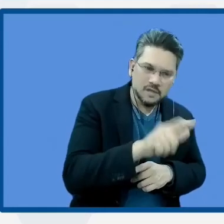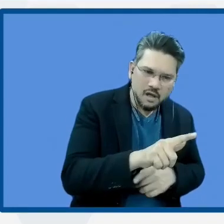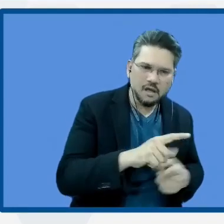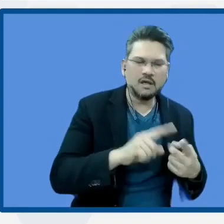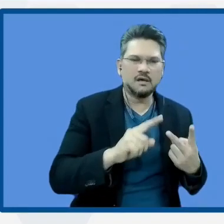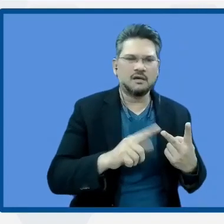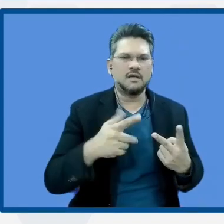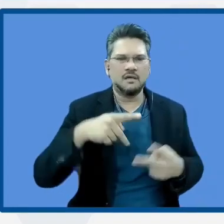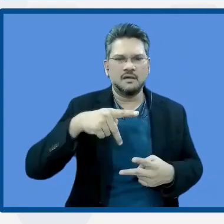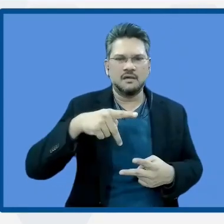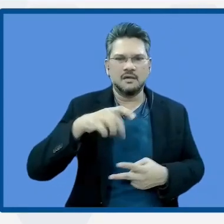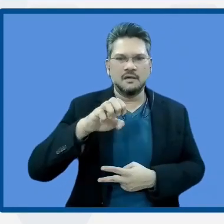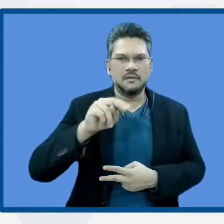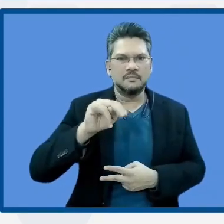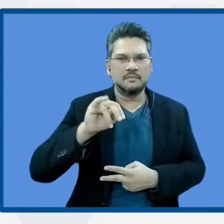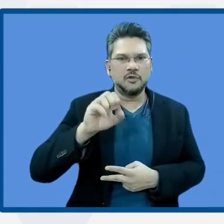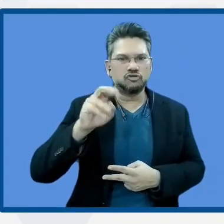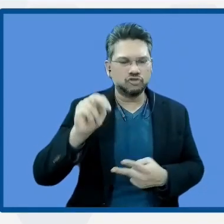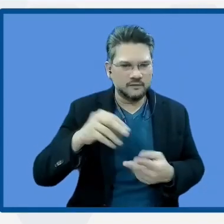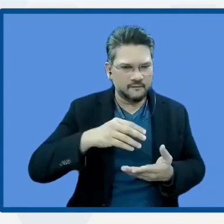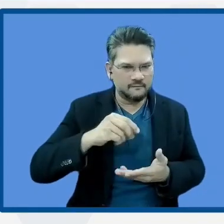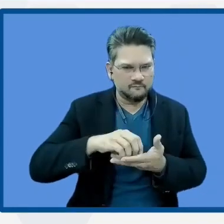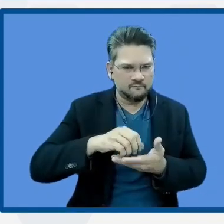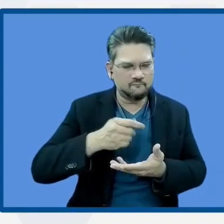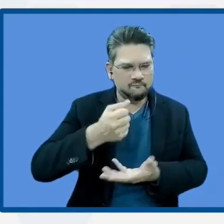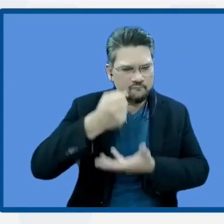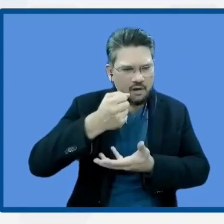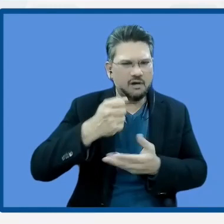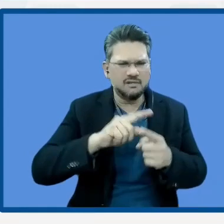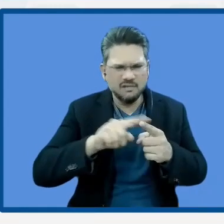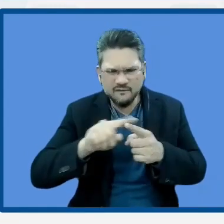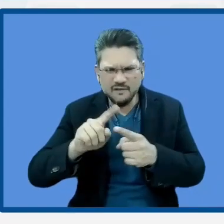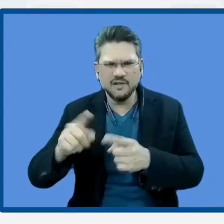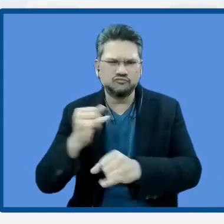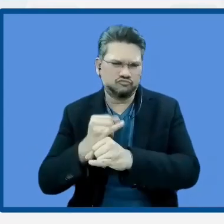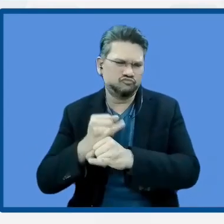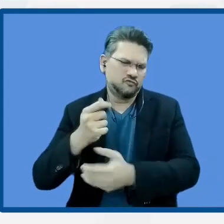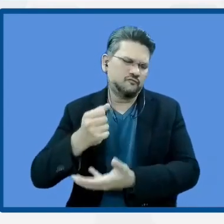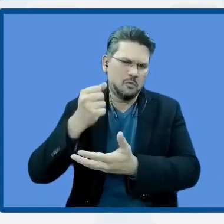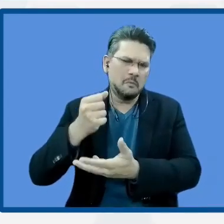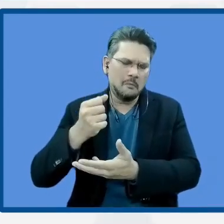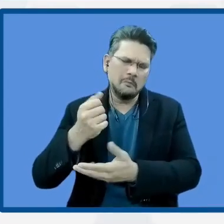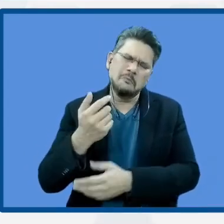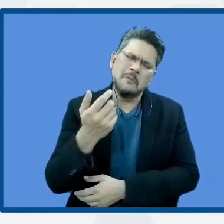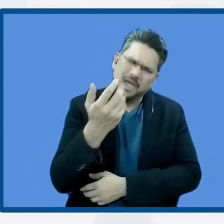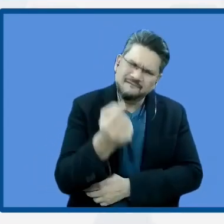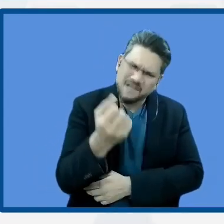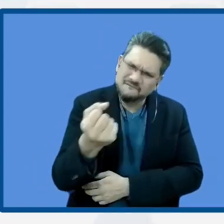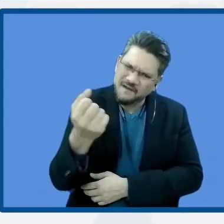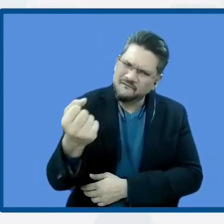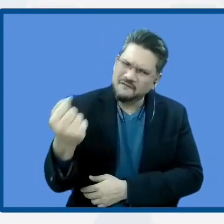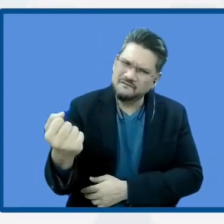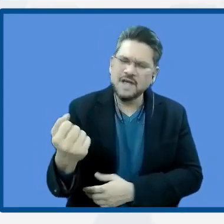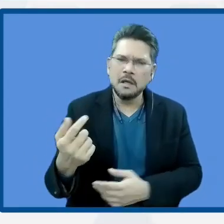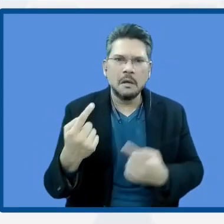of this type of institutional funds that are not compromised. So there's money there. But then again, what is the type